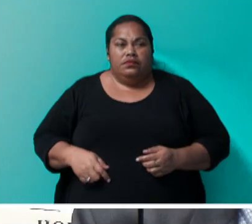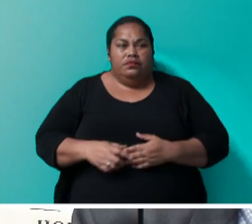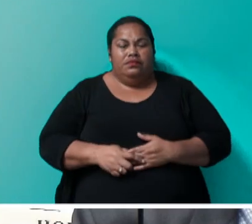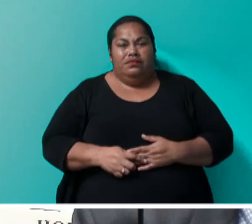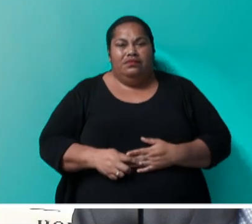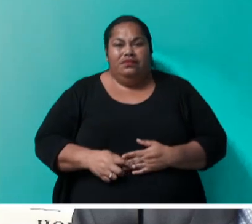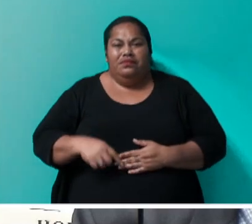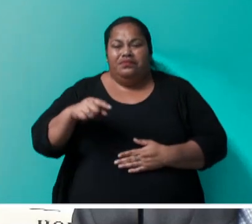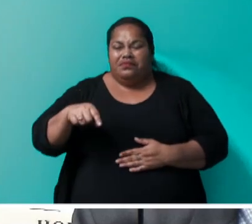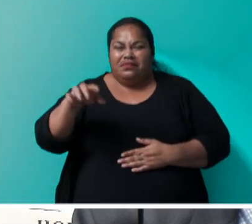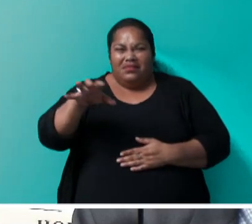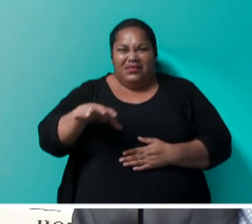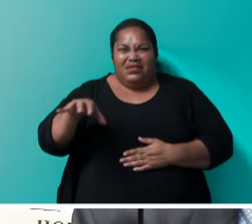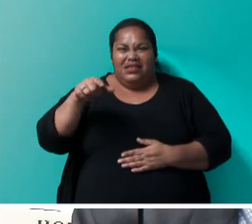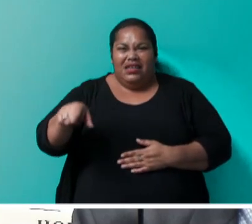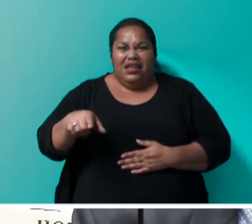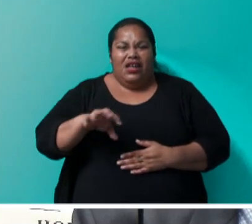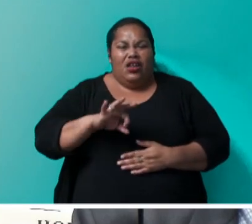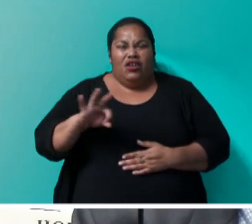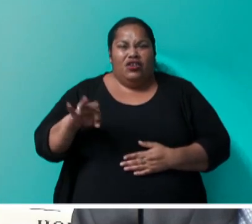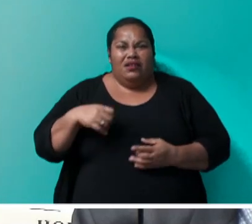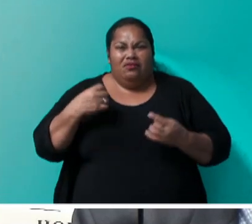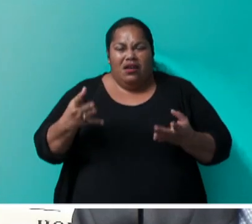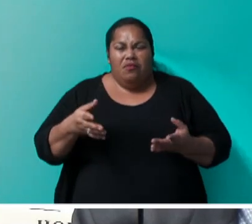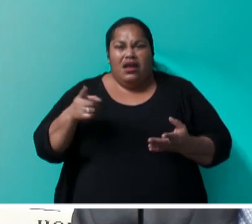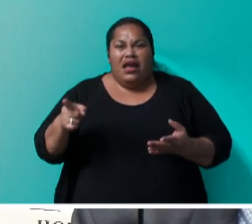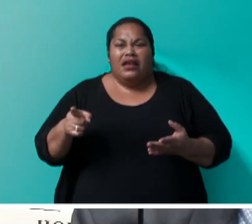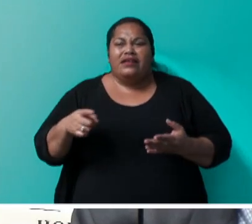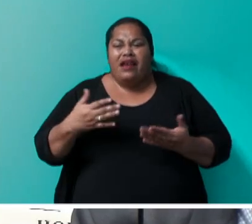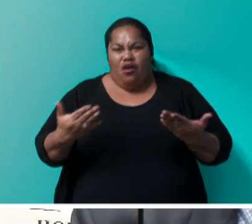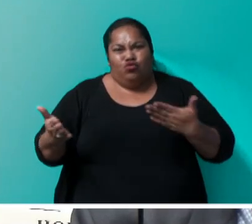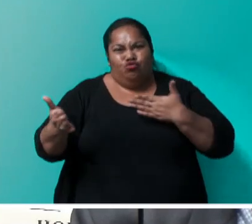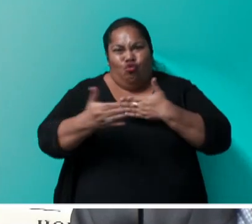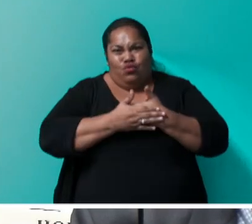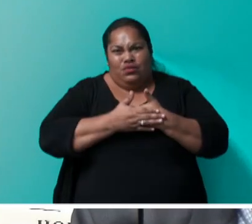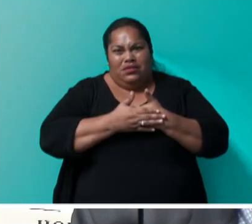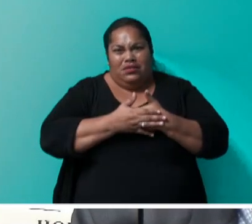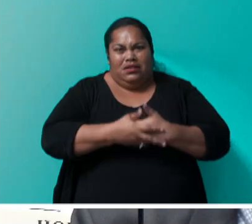deemed economically unviable and subsequently closed,